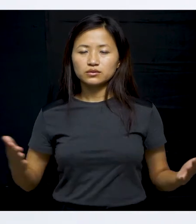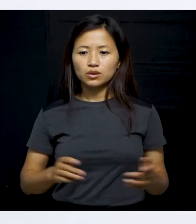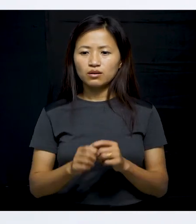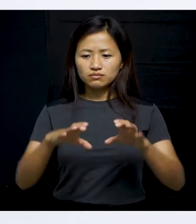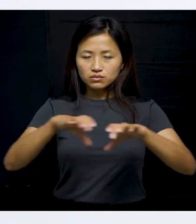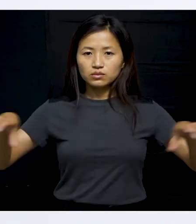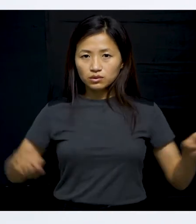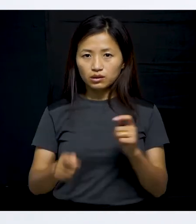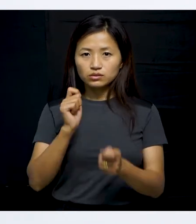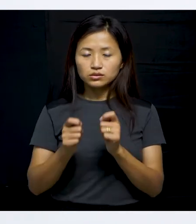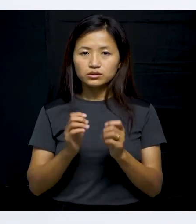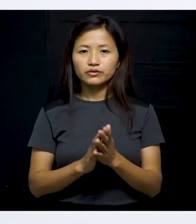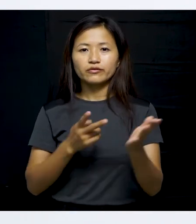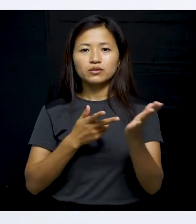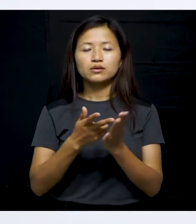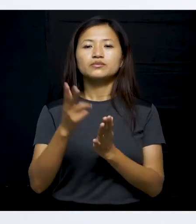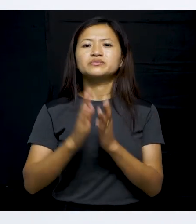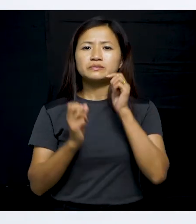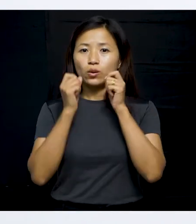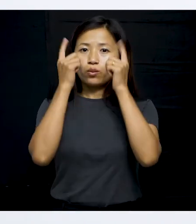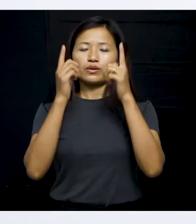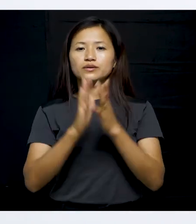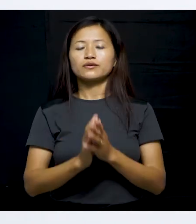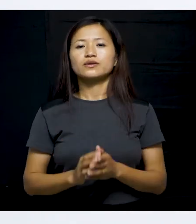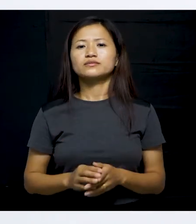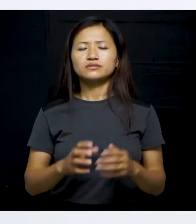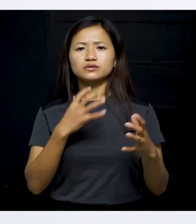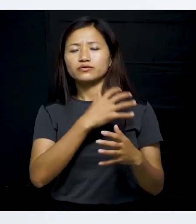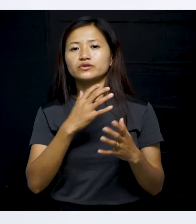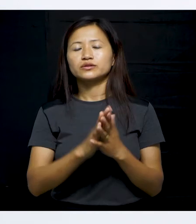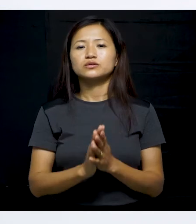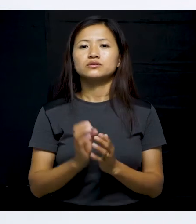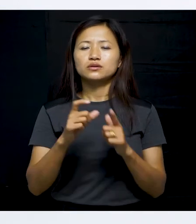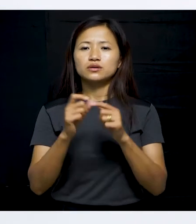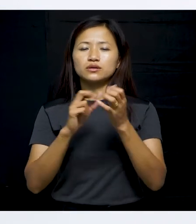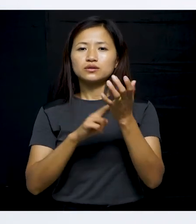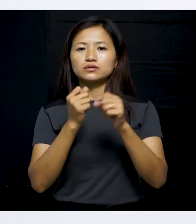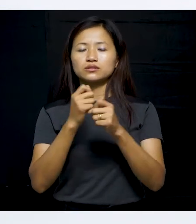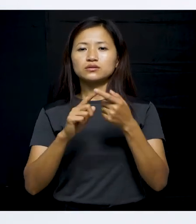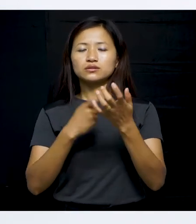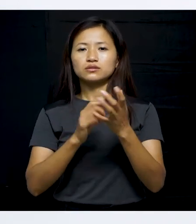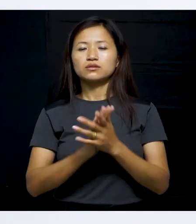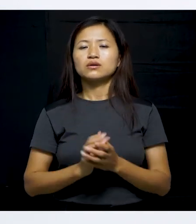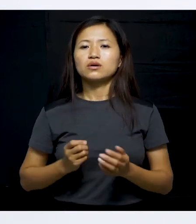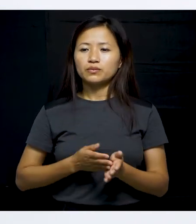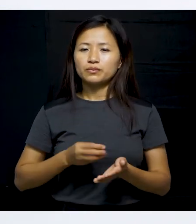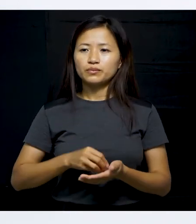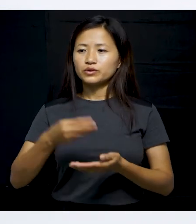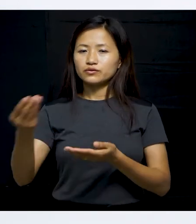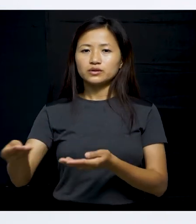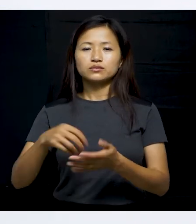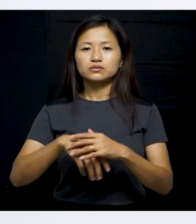which is used to alarm the villagers in times of danger, in times of passing them any information,